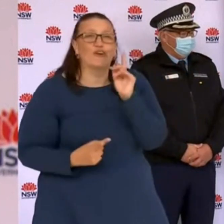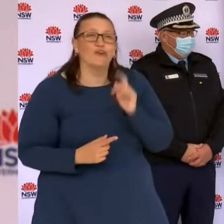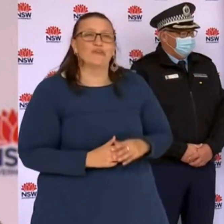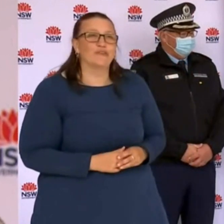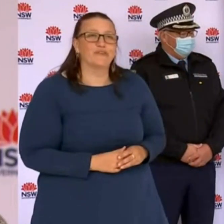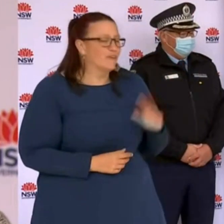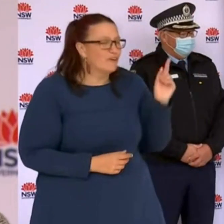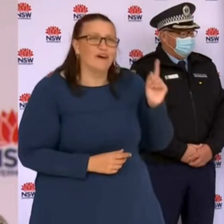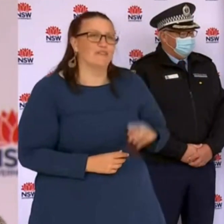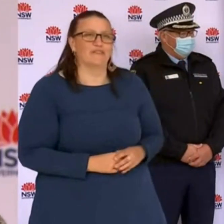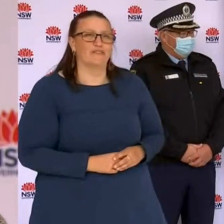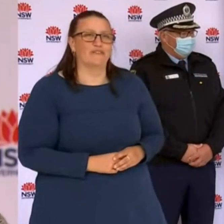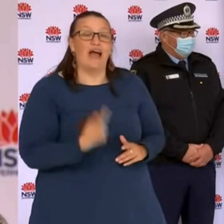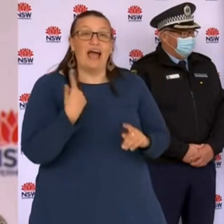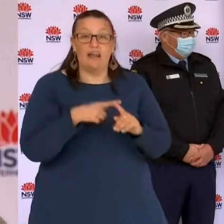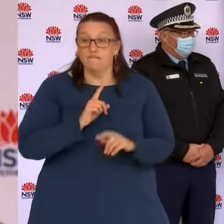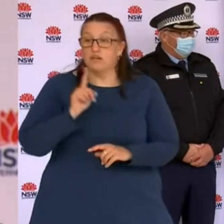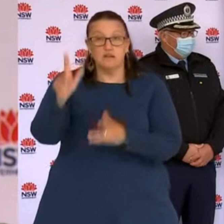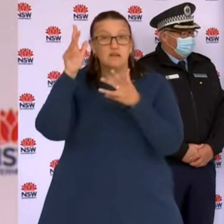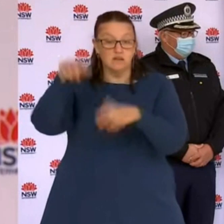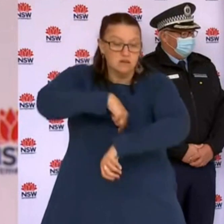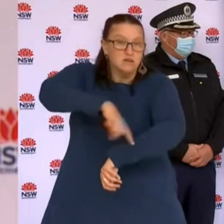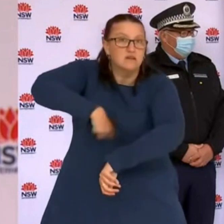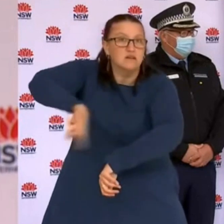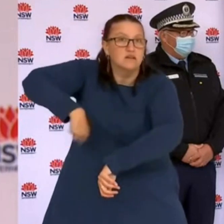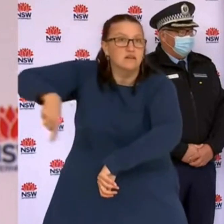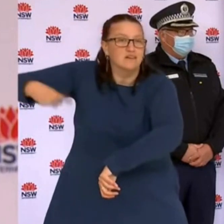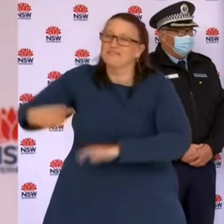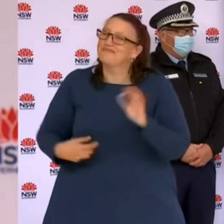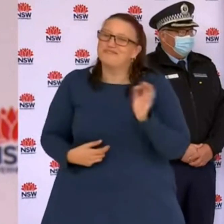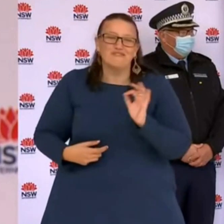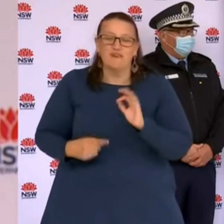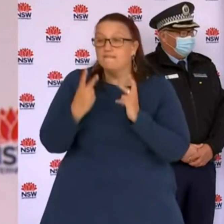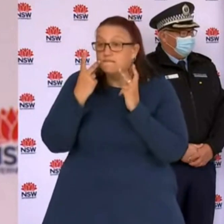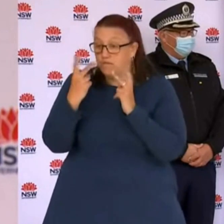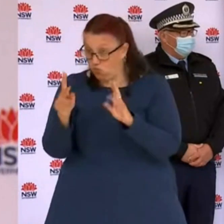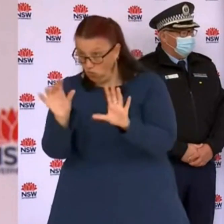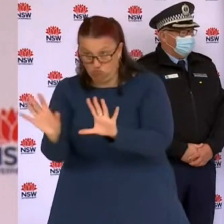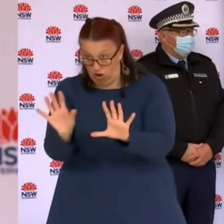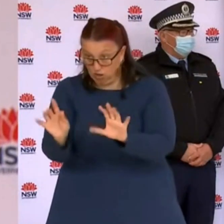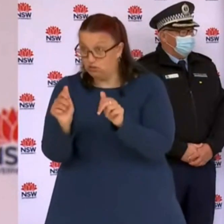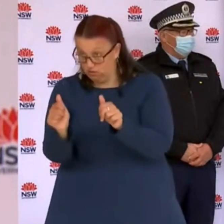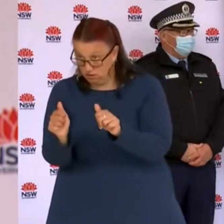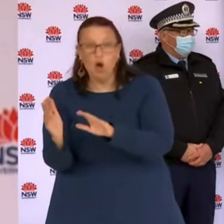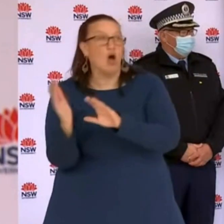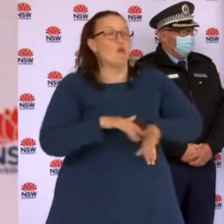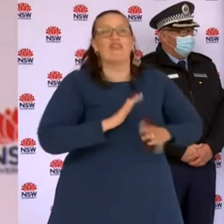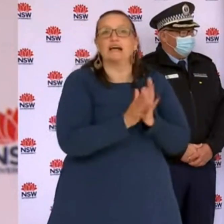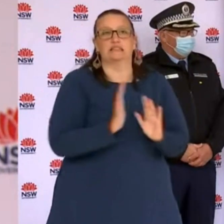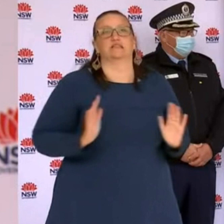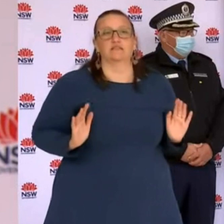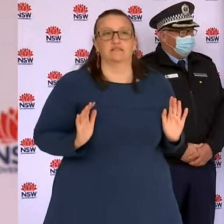number of days. We do just also, I don't want this to cast aspersions. Many people are doing the right